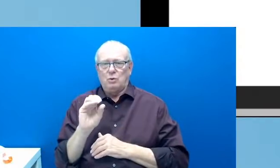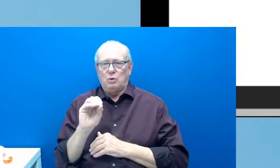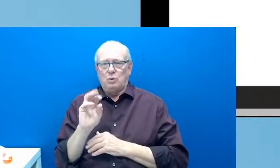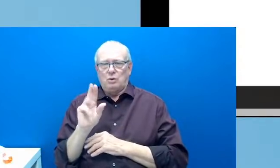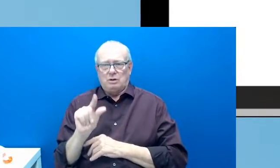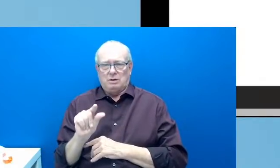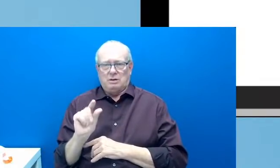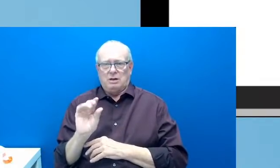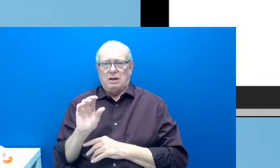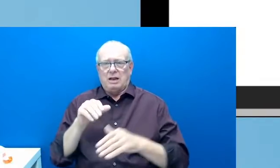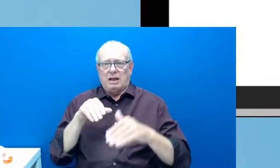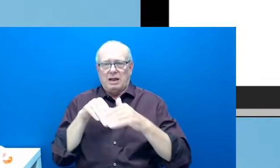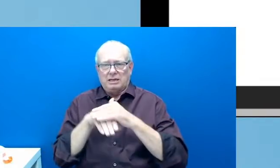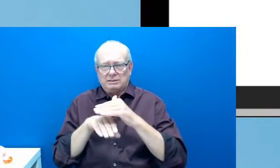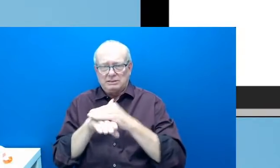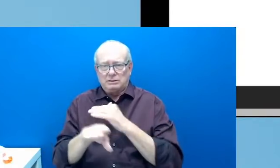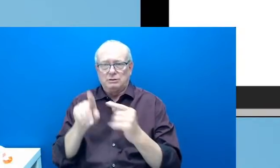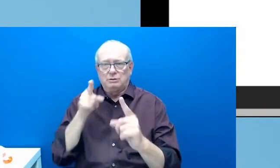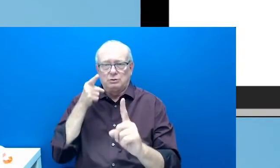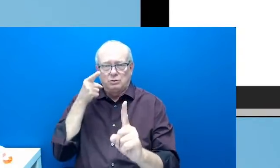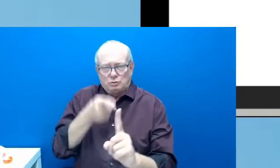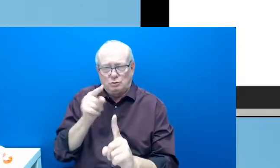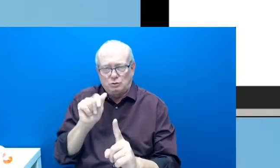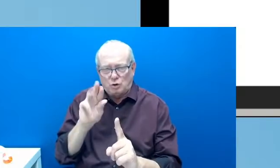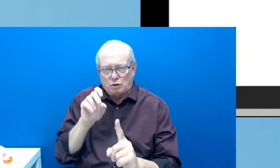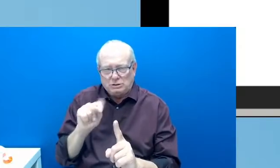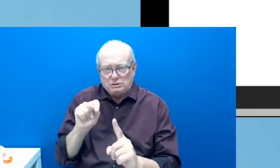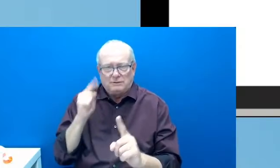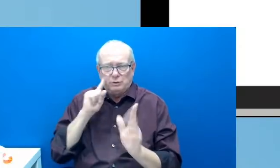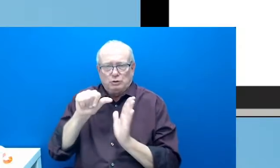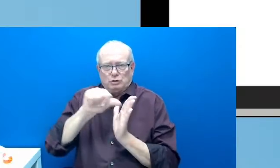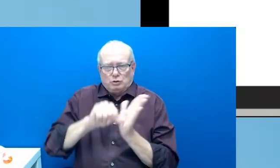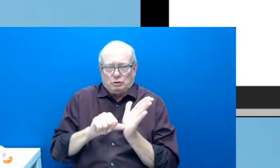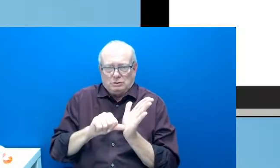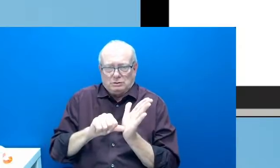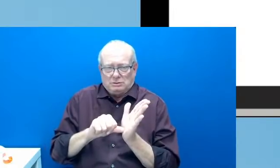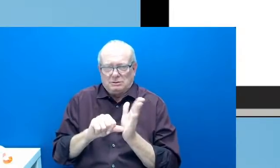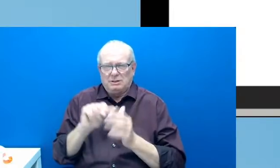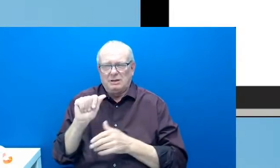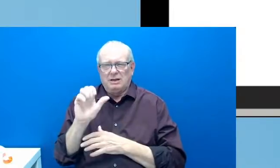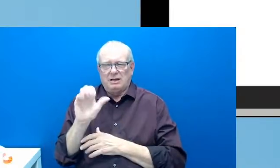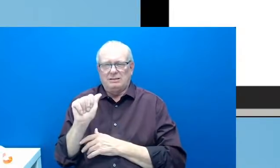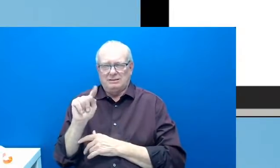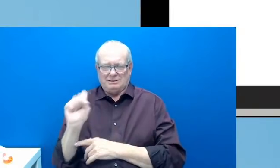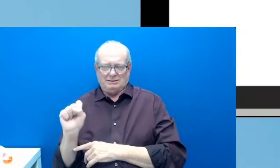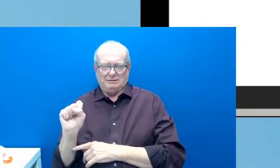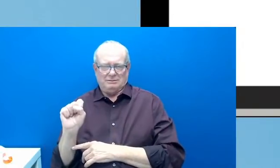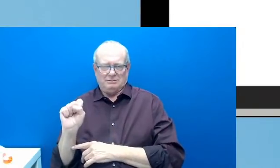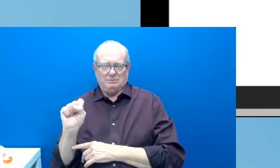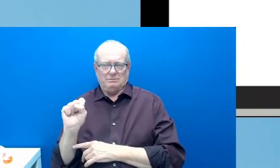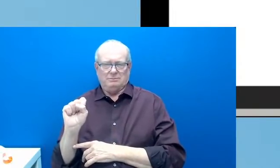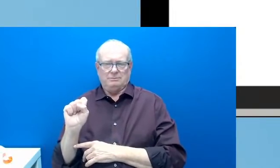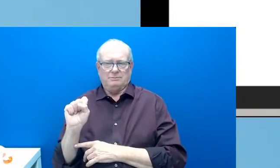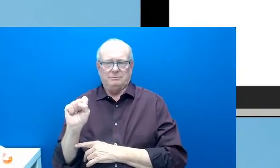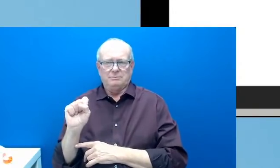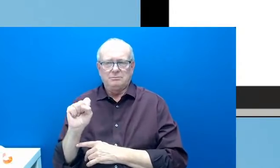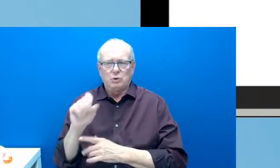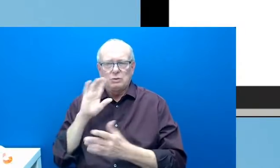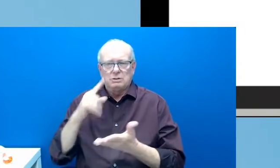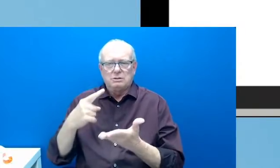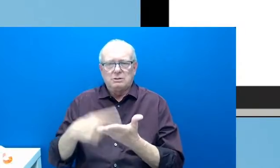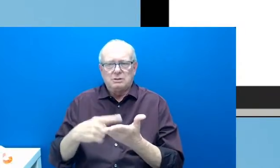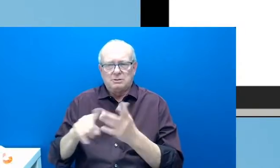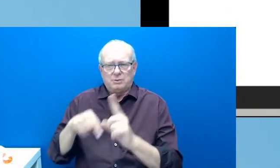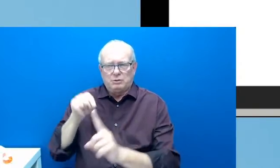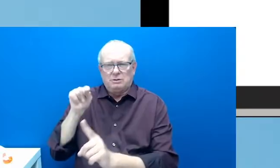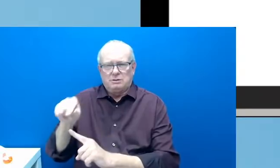us to manage our wait lists. And then I'll spend a little bit of time at the end talking about what we're doing about scheduling